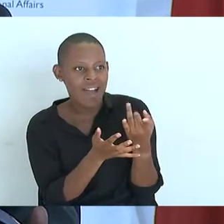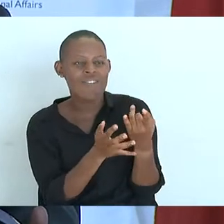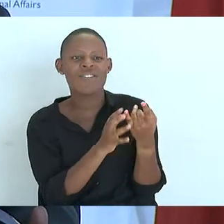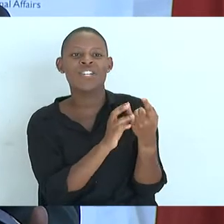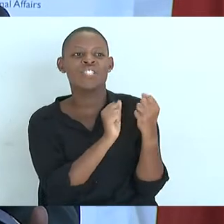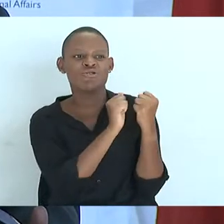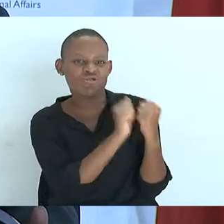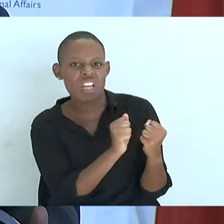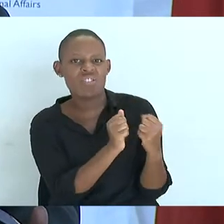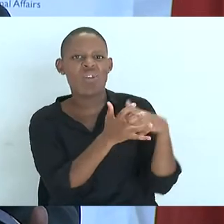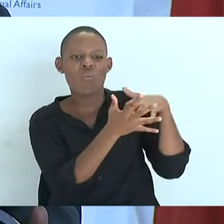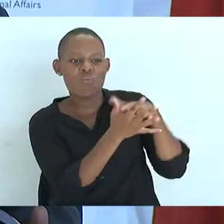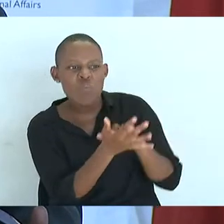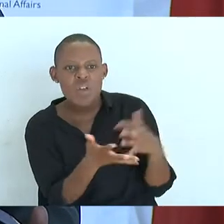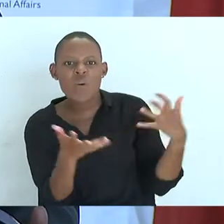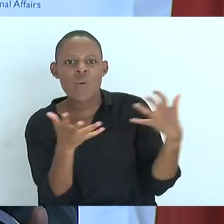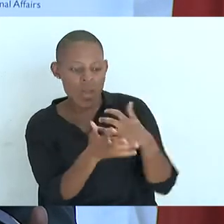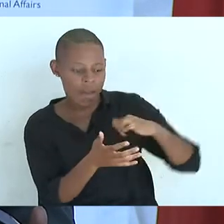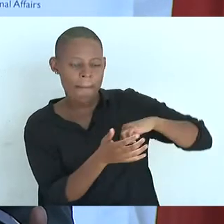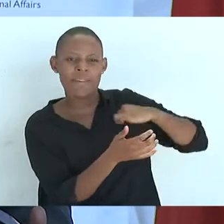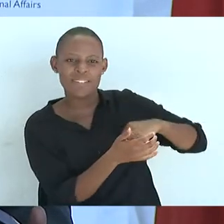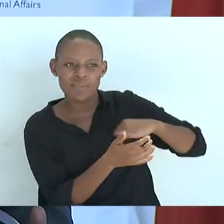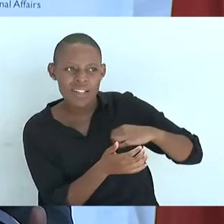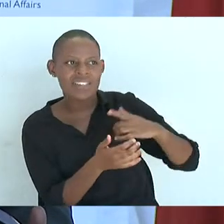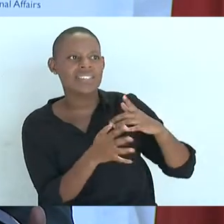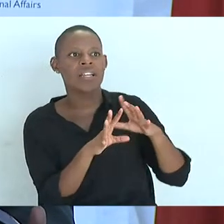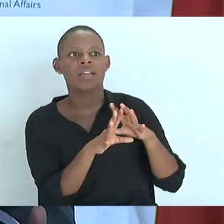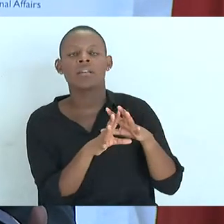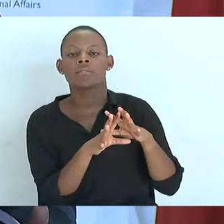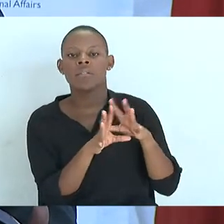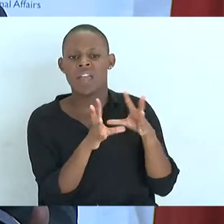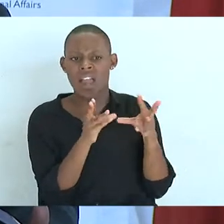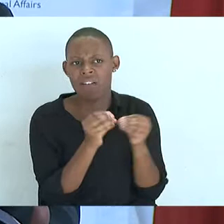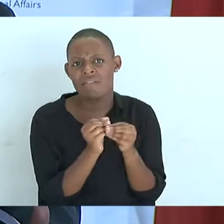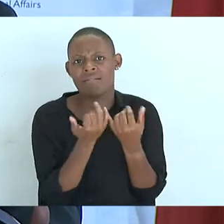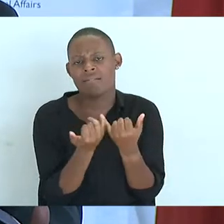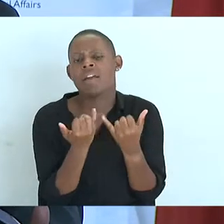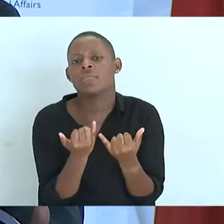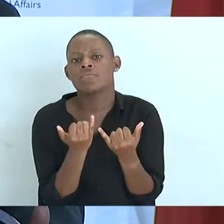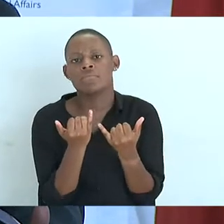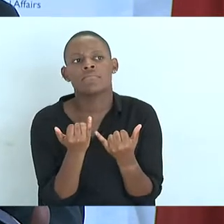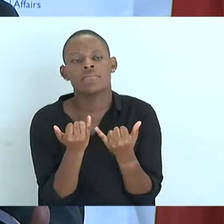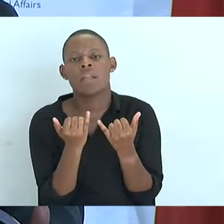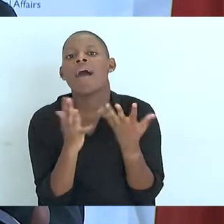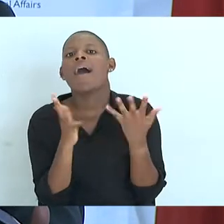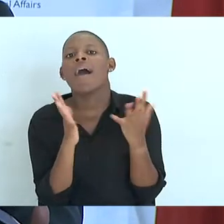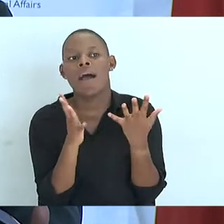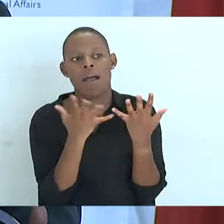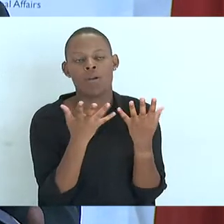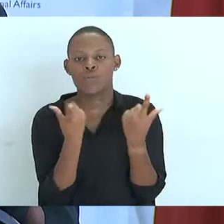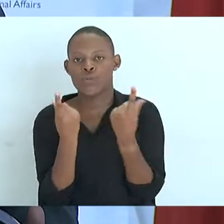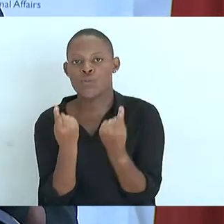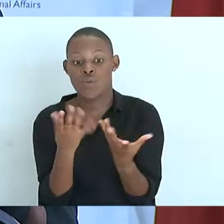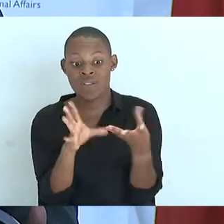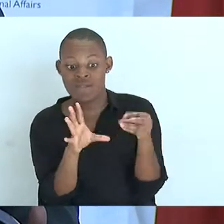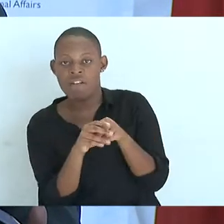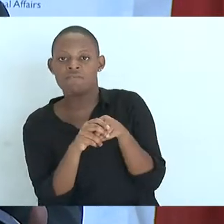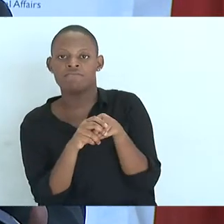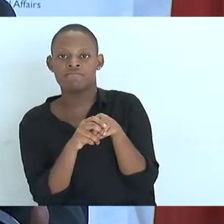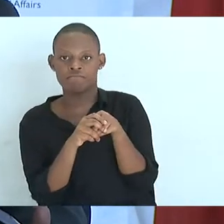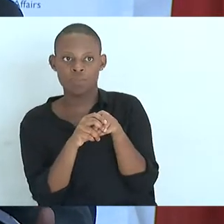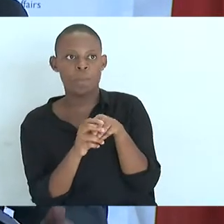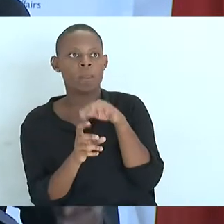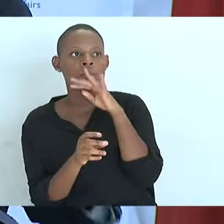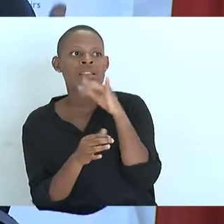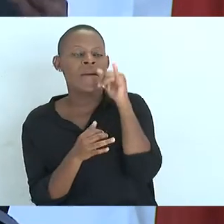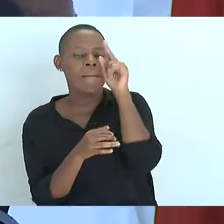our municipalities, and I will speak to a little bit of that just now. Let me also say that we must realize where we're